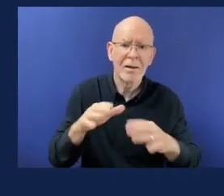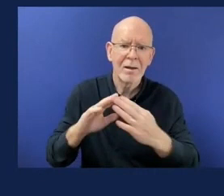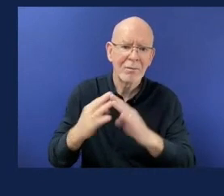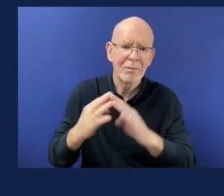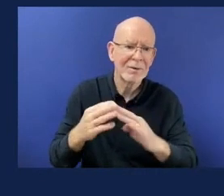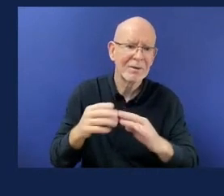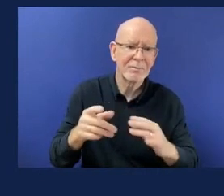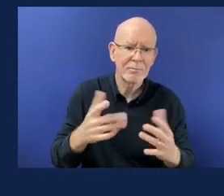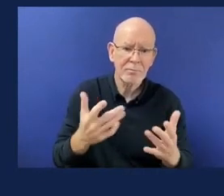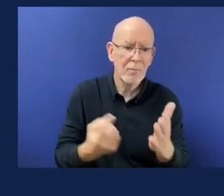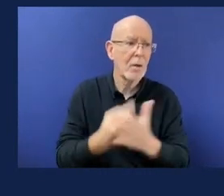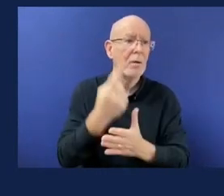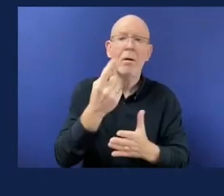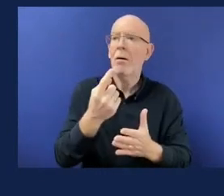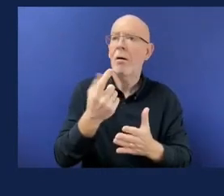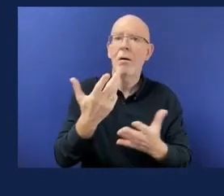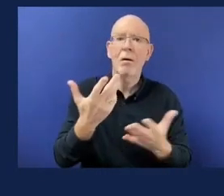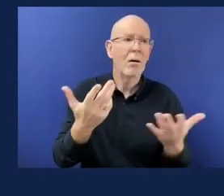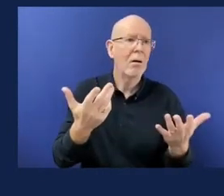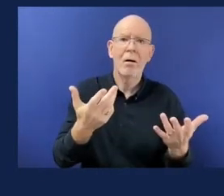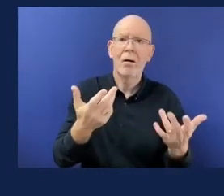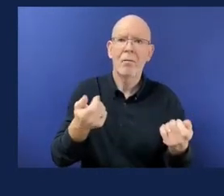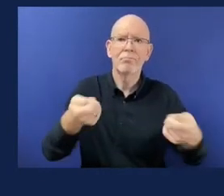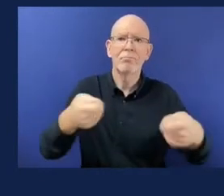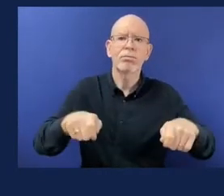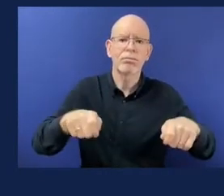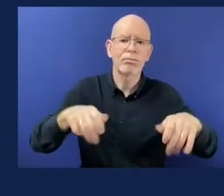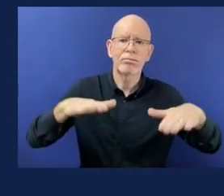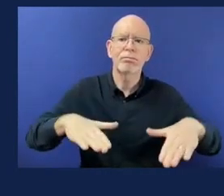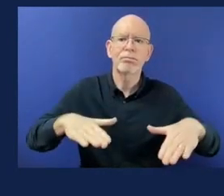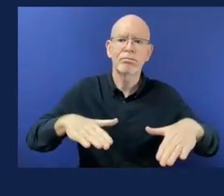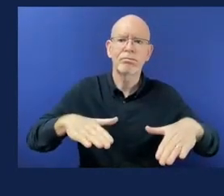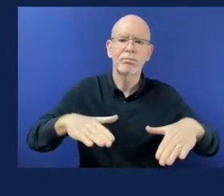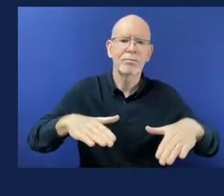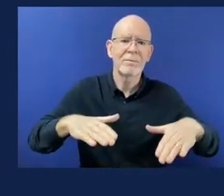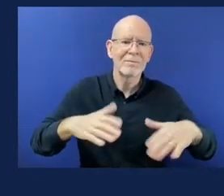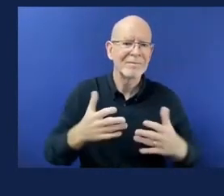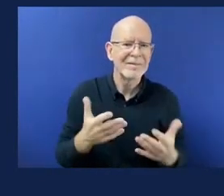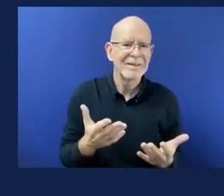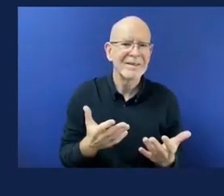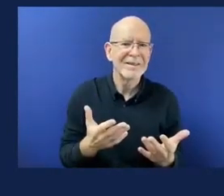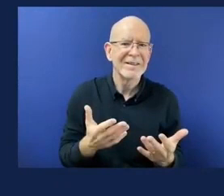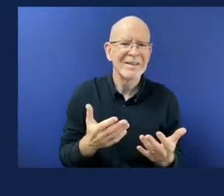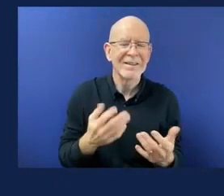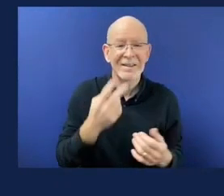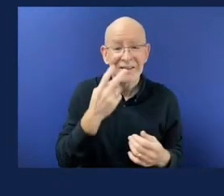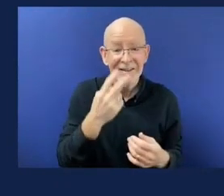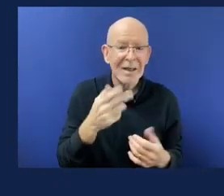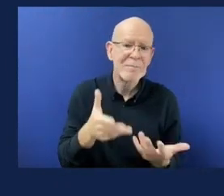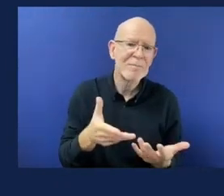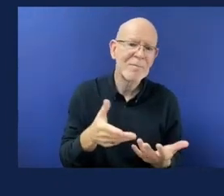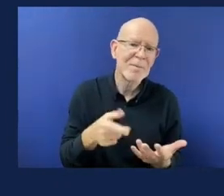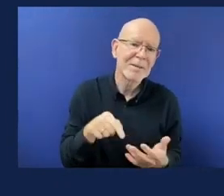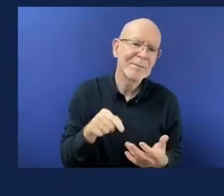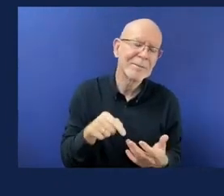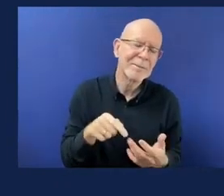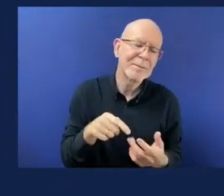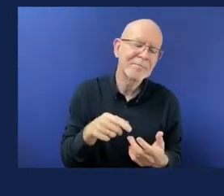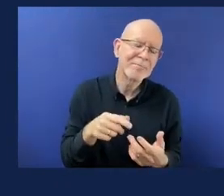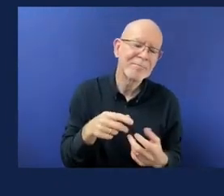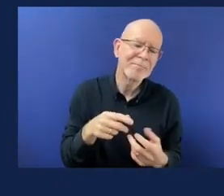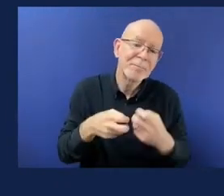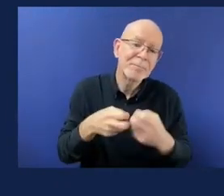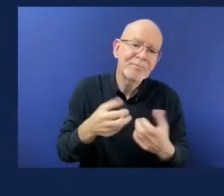bizarre, I would say, to be in the middle of a COVID lockdown talking about a mega sporting event that will bring